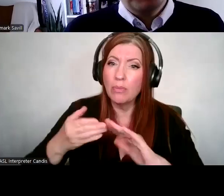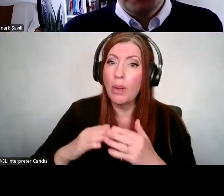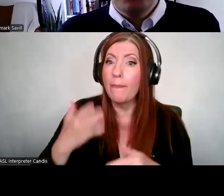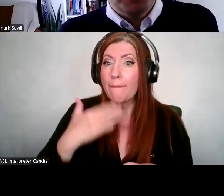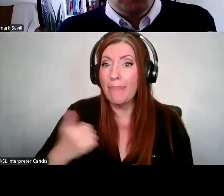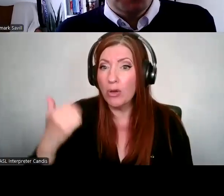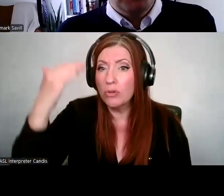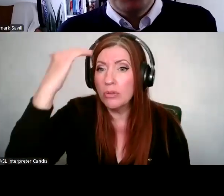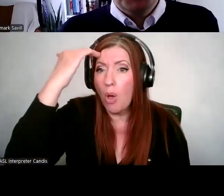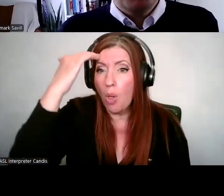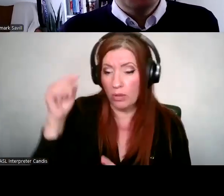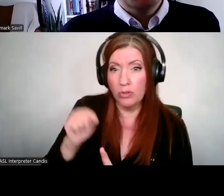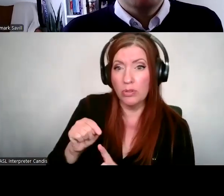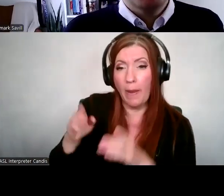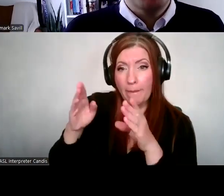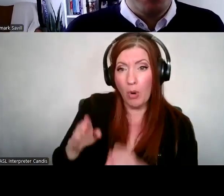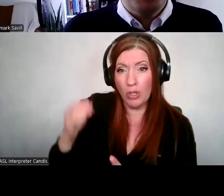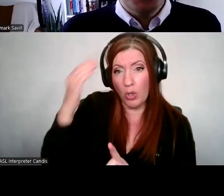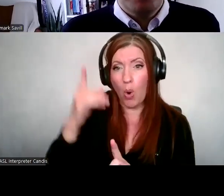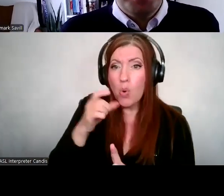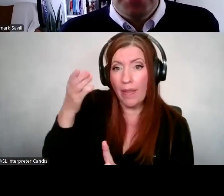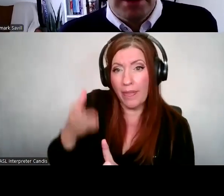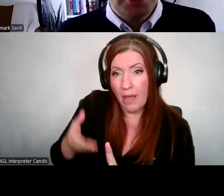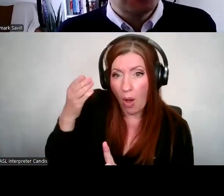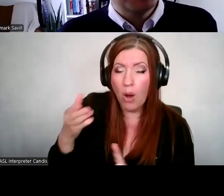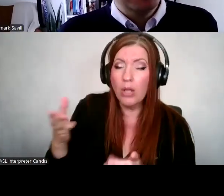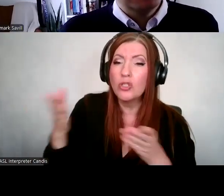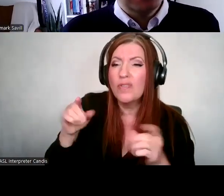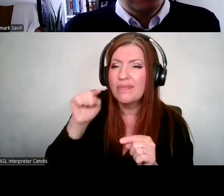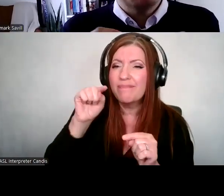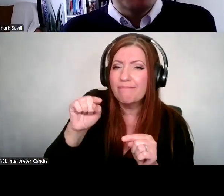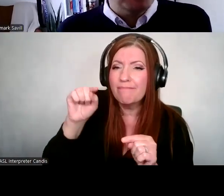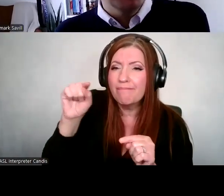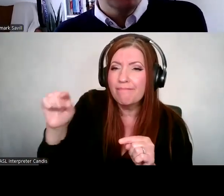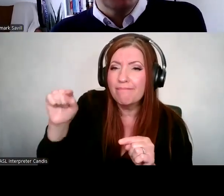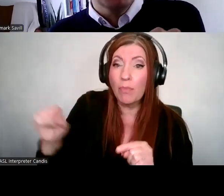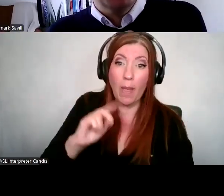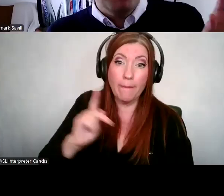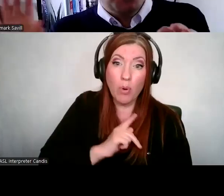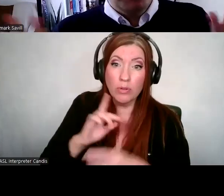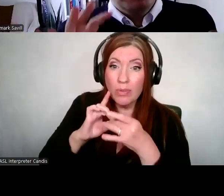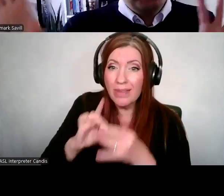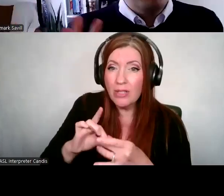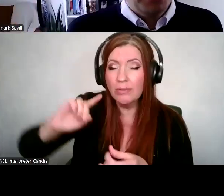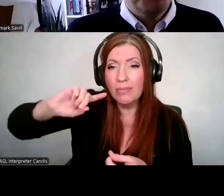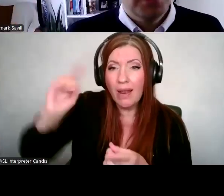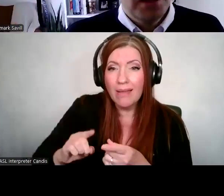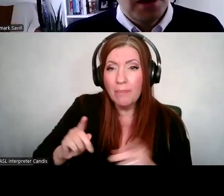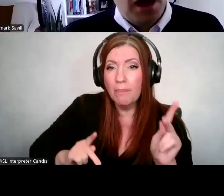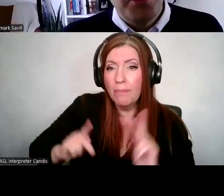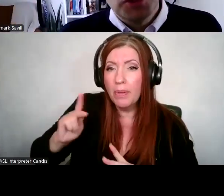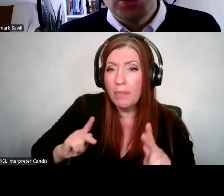of the individuals and the services that are there and having these kind of personal relationships because it's less people that kind of trying to